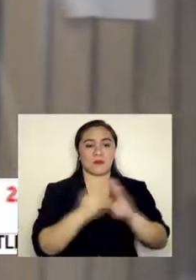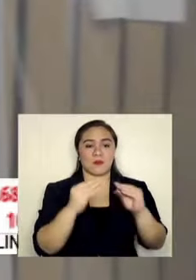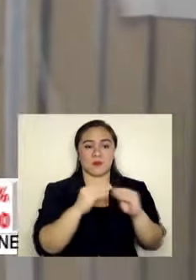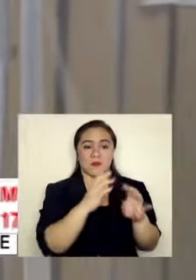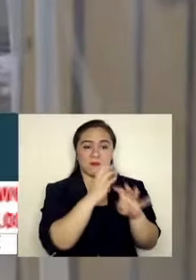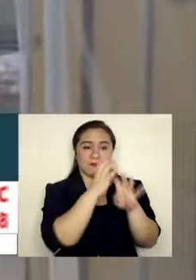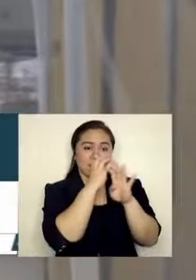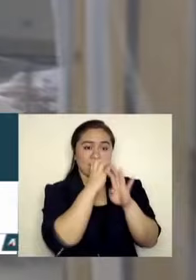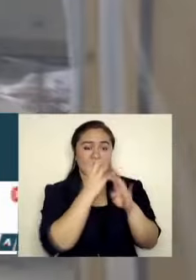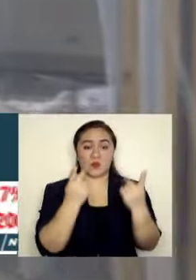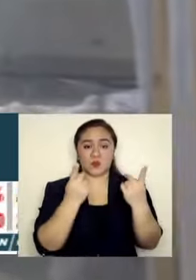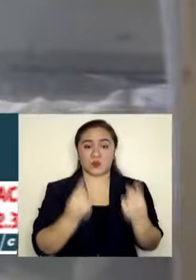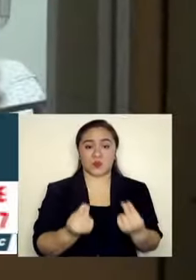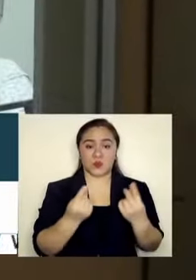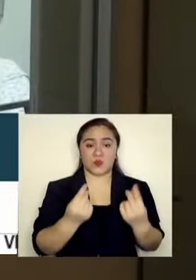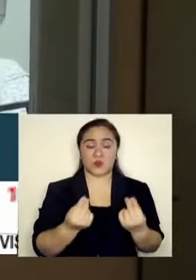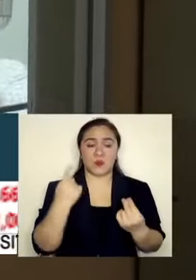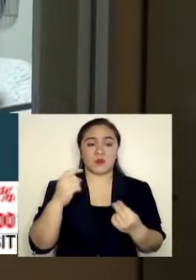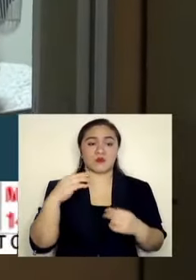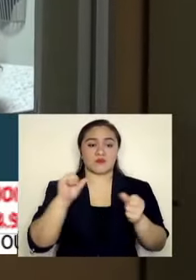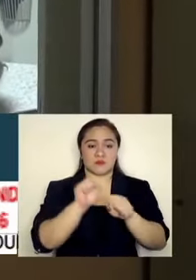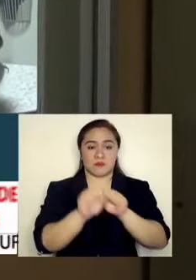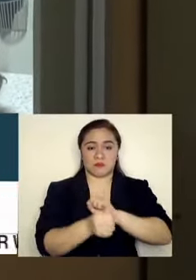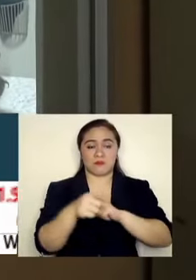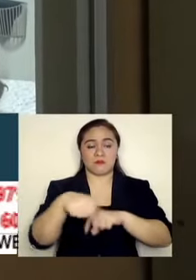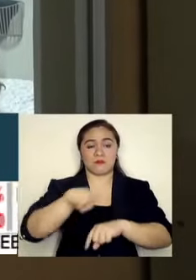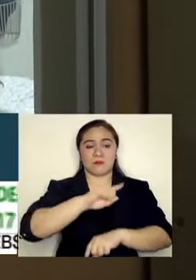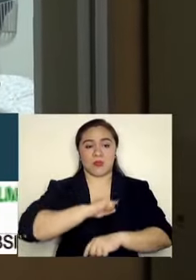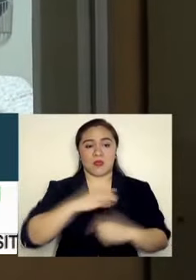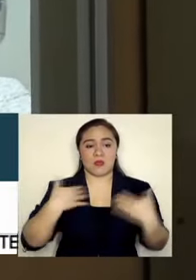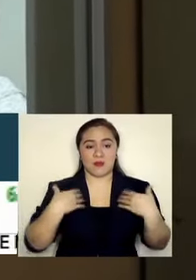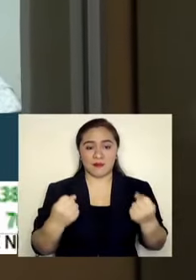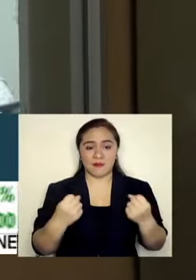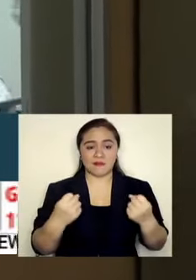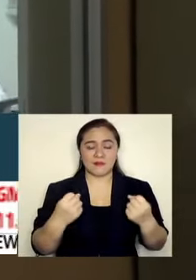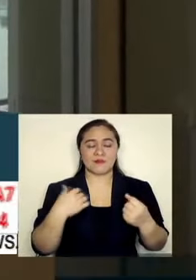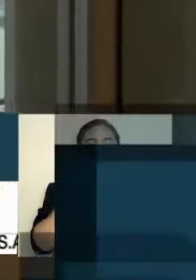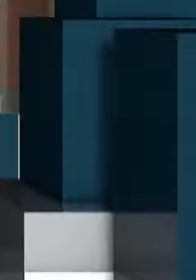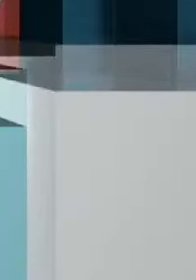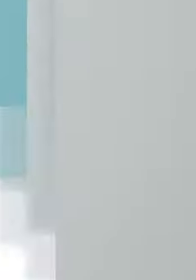implemented so the healthcare system will not be overwhelmed.